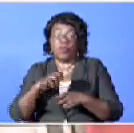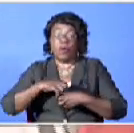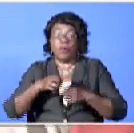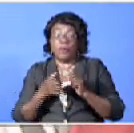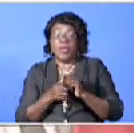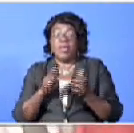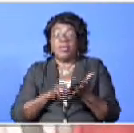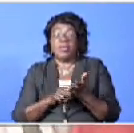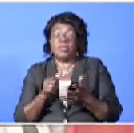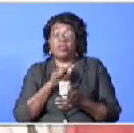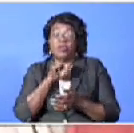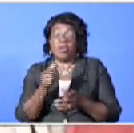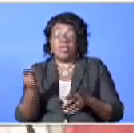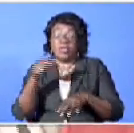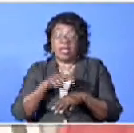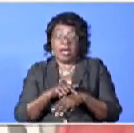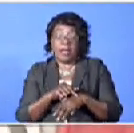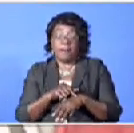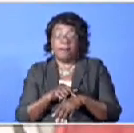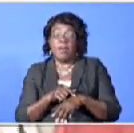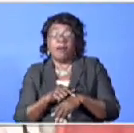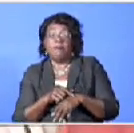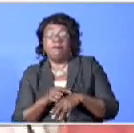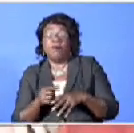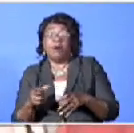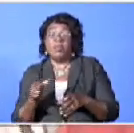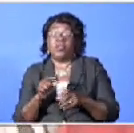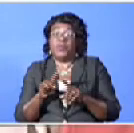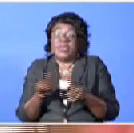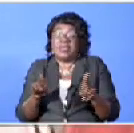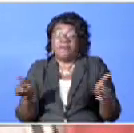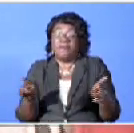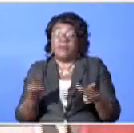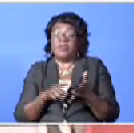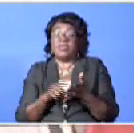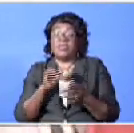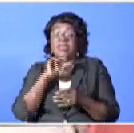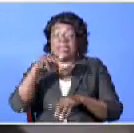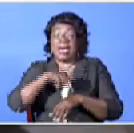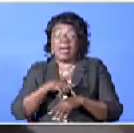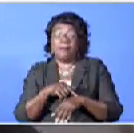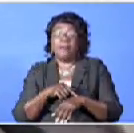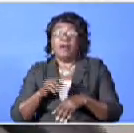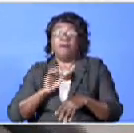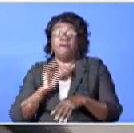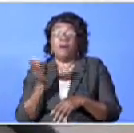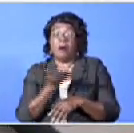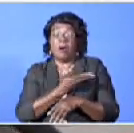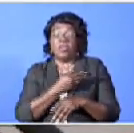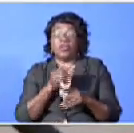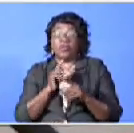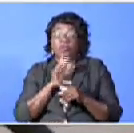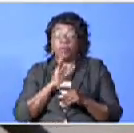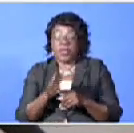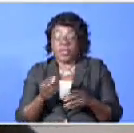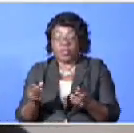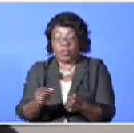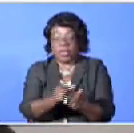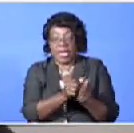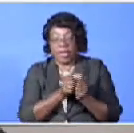division. This is the time for us to come together, solve problems, which is not to say we got to hold hands and sing